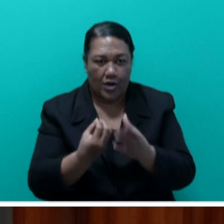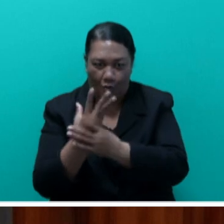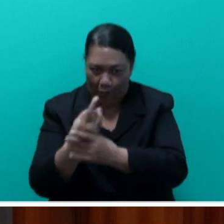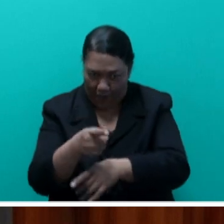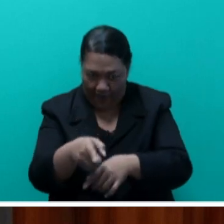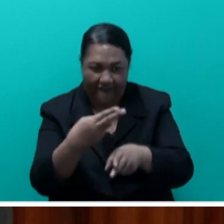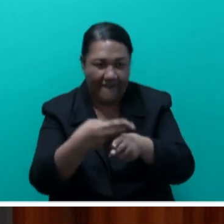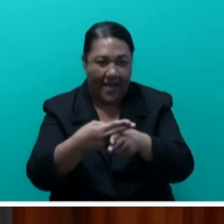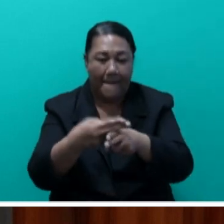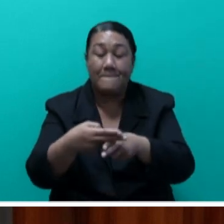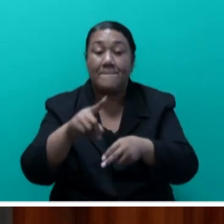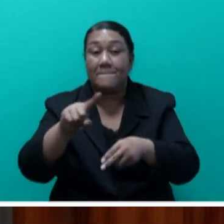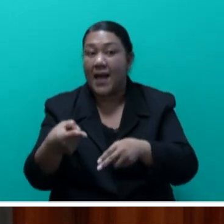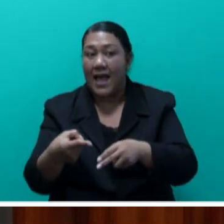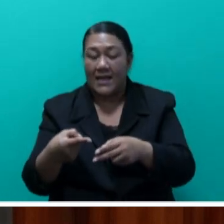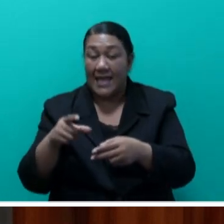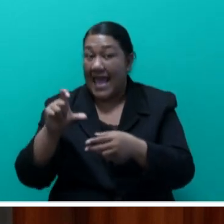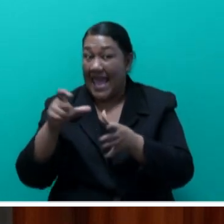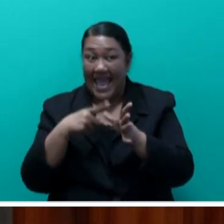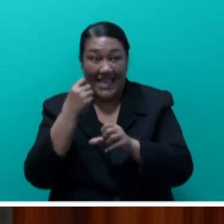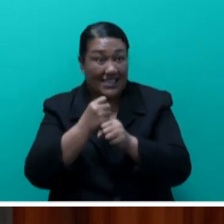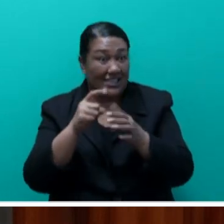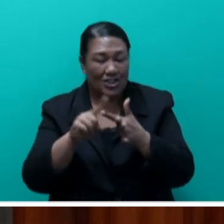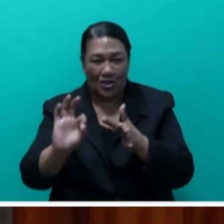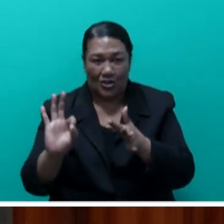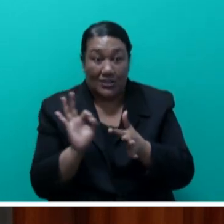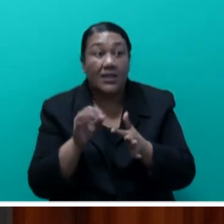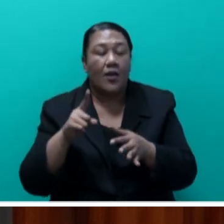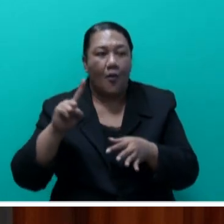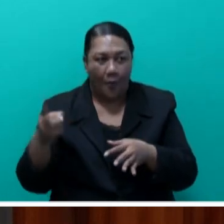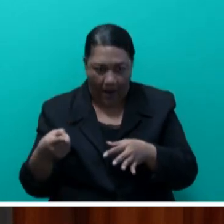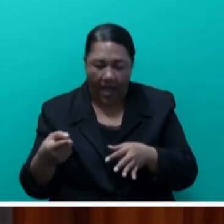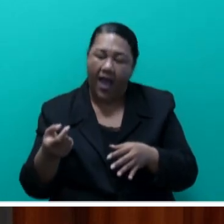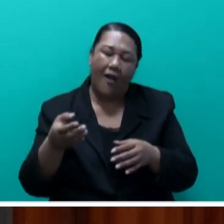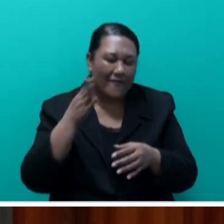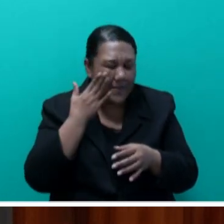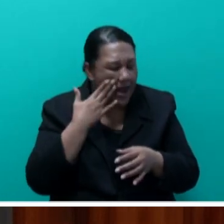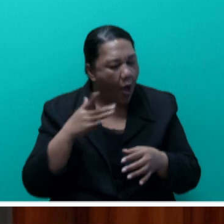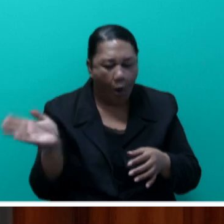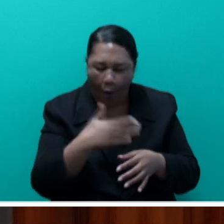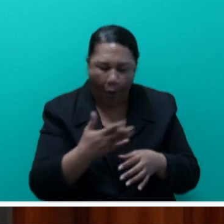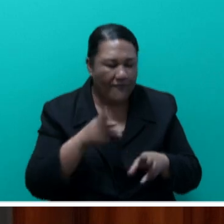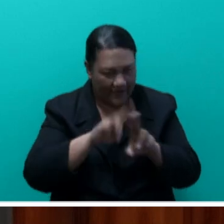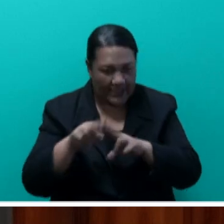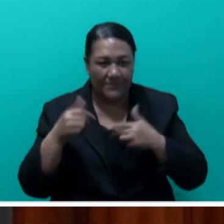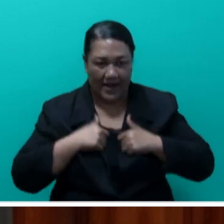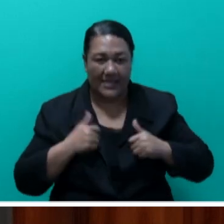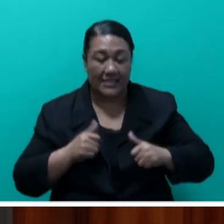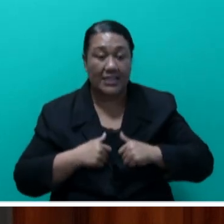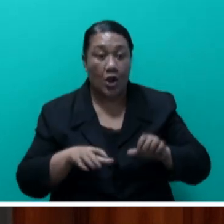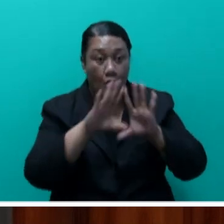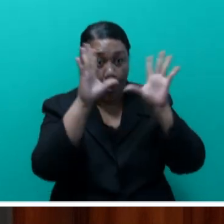used, including the Pacific Island countries that have ventured into finfish aquaculture and mariculture. As global